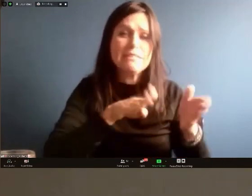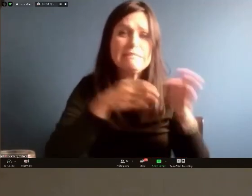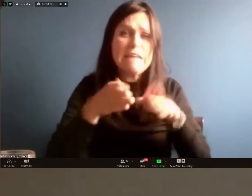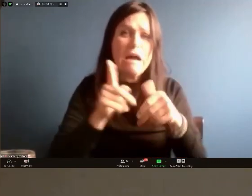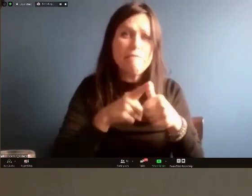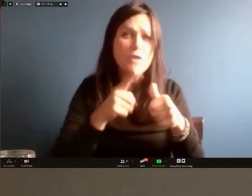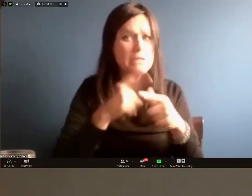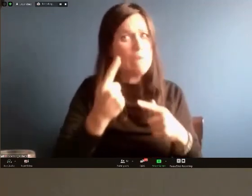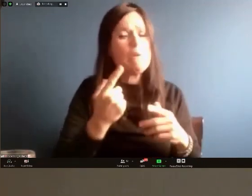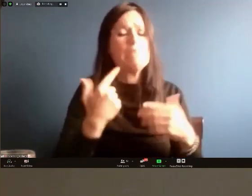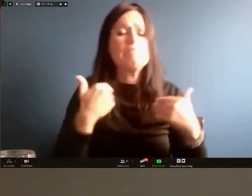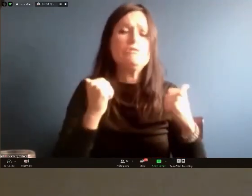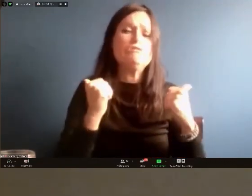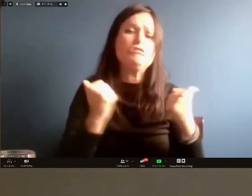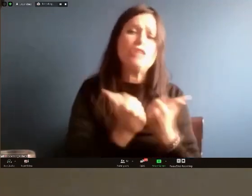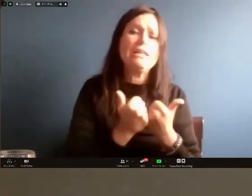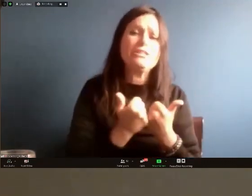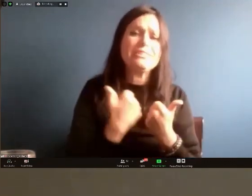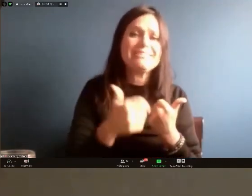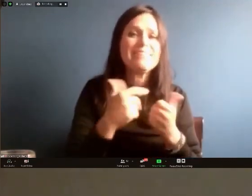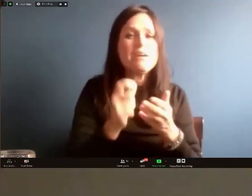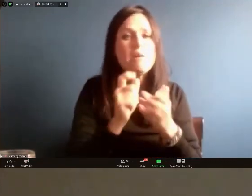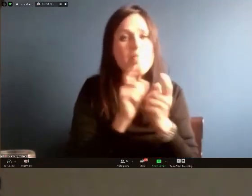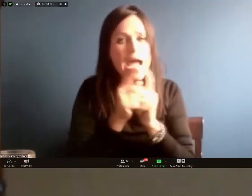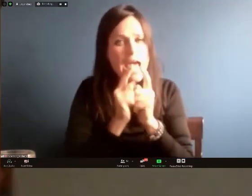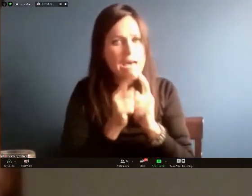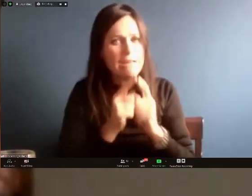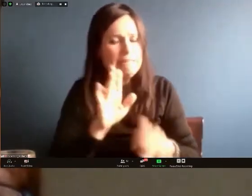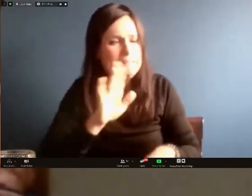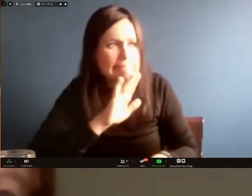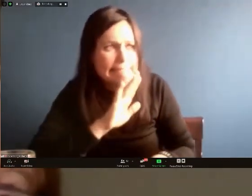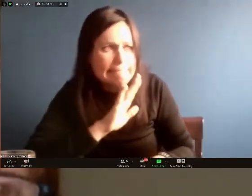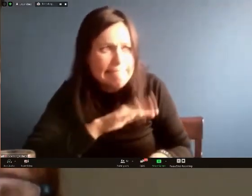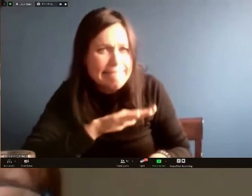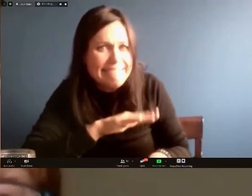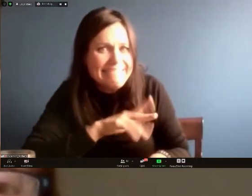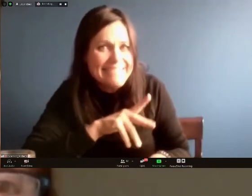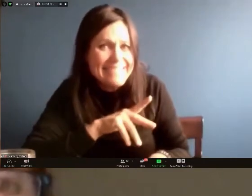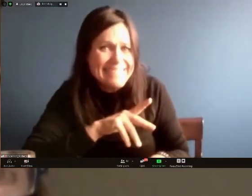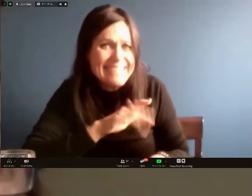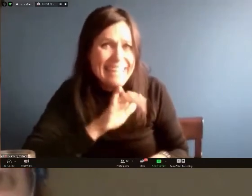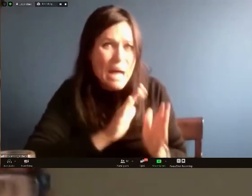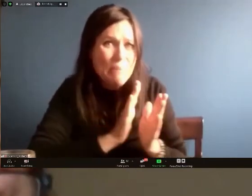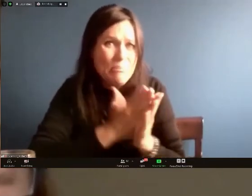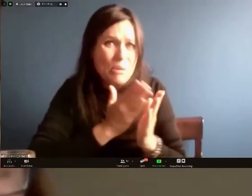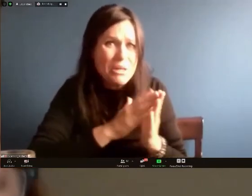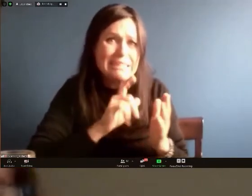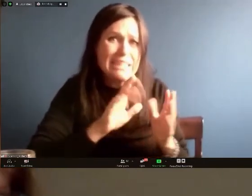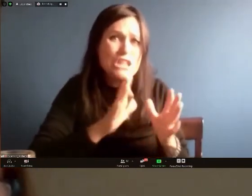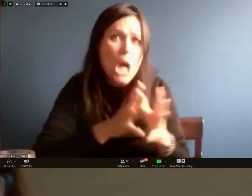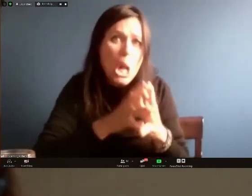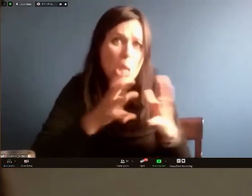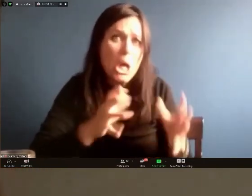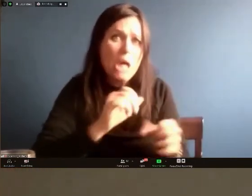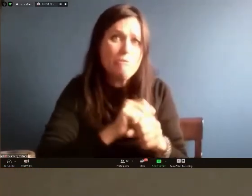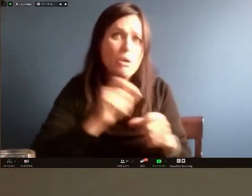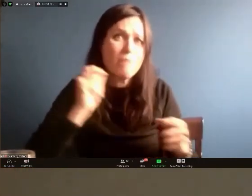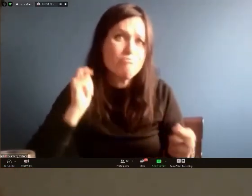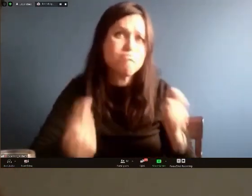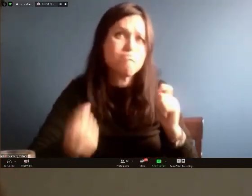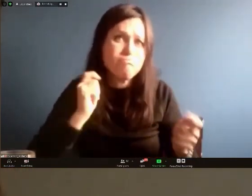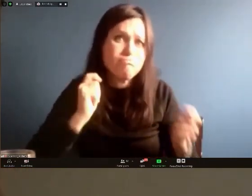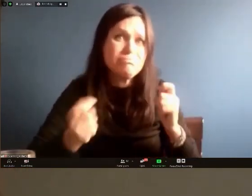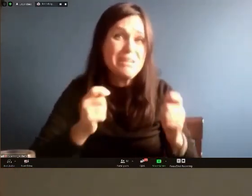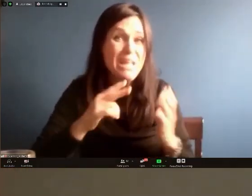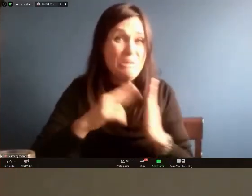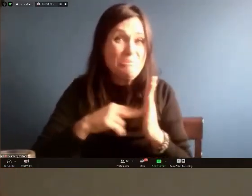my editors, had to very kindly tell me, this book needs a lot of work when they saw the first draft.